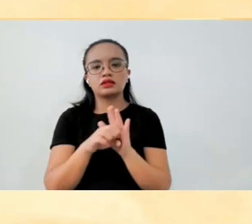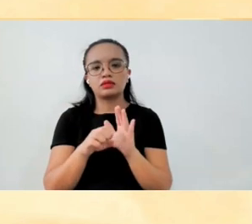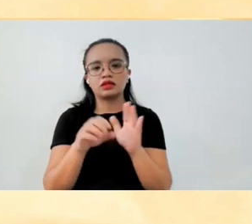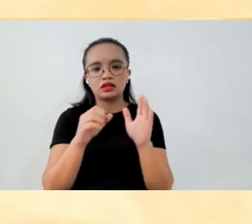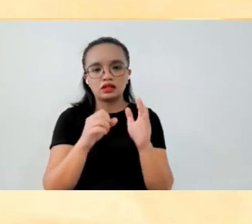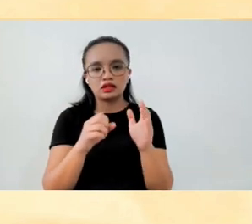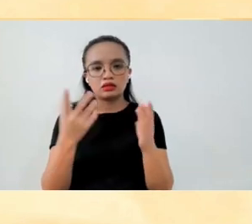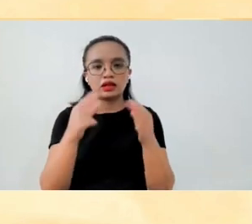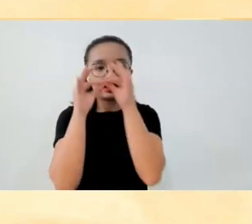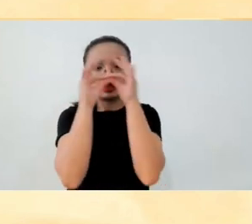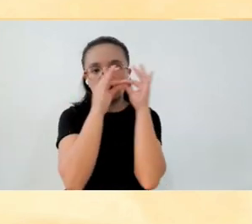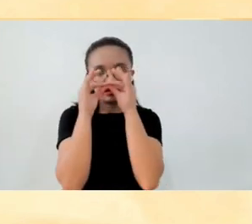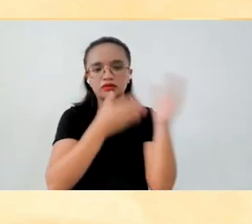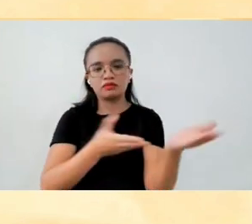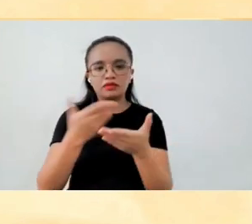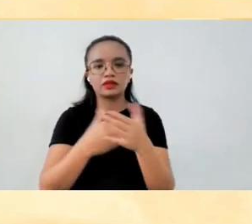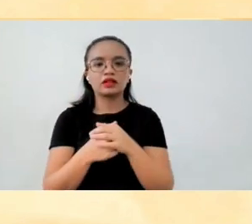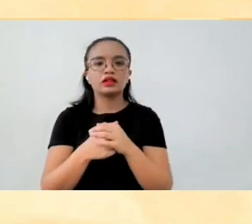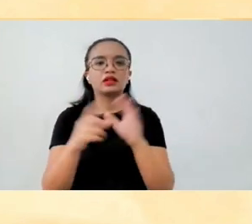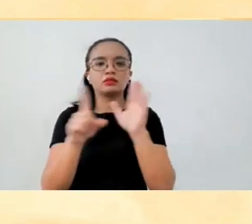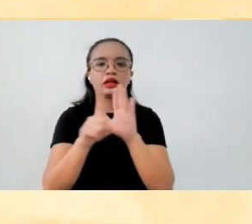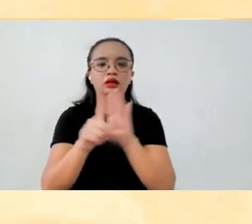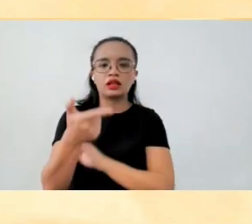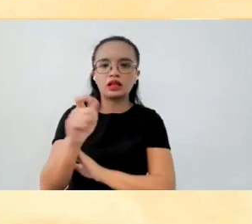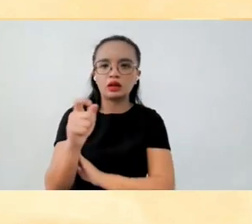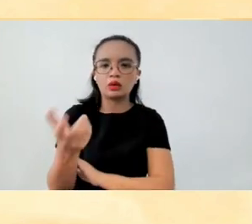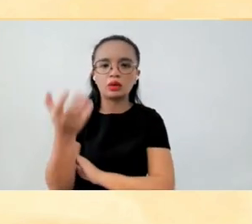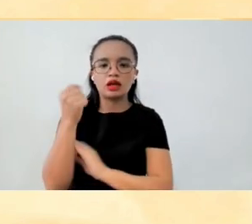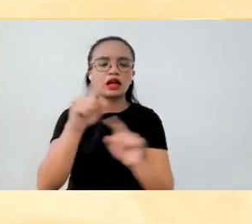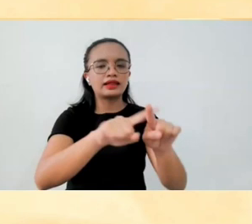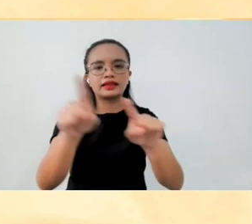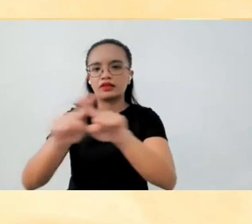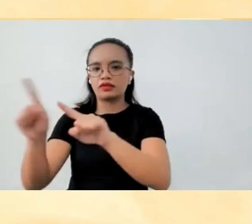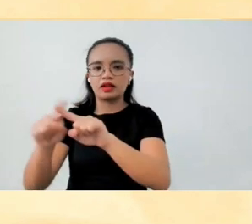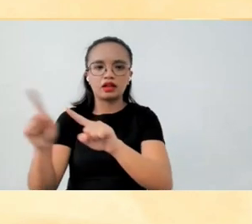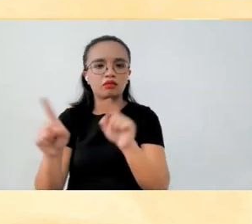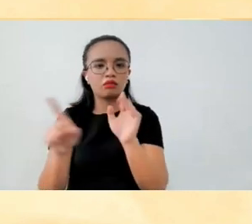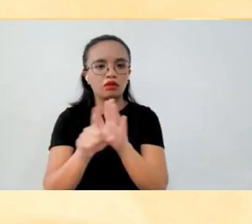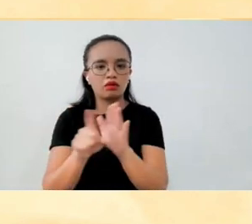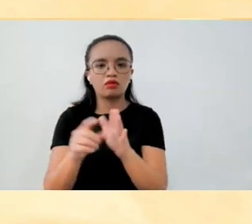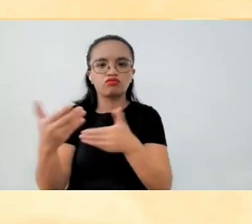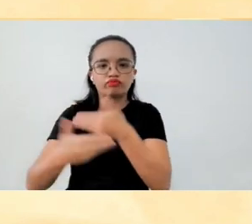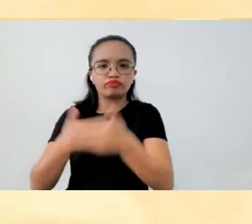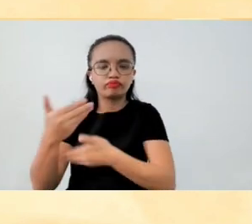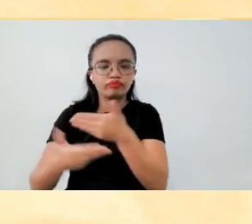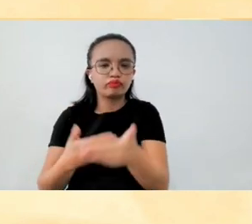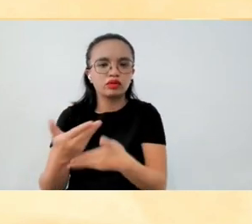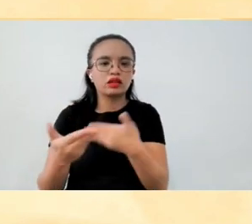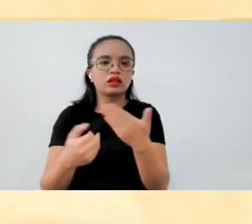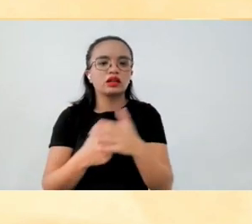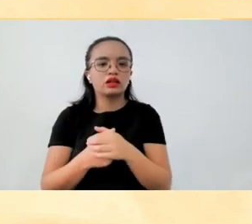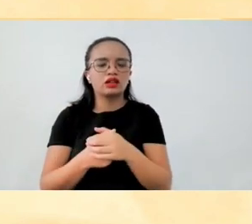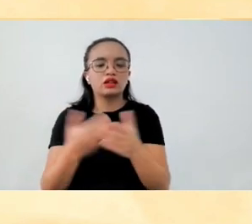drug trafficking, illegal arms trade, and other illegal monetary and barter transactions also cause conflict